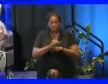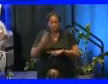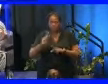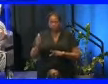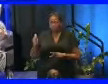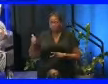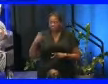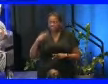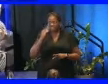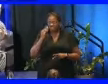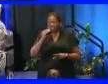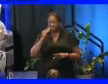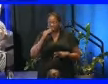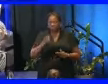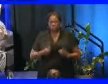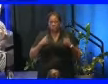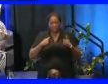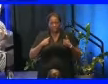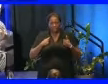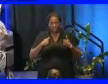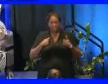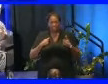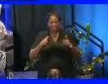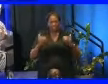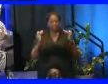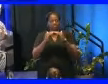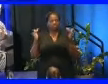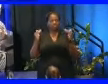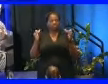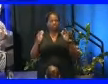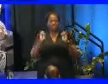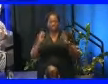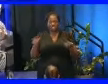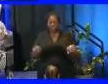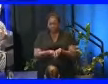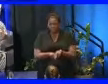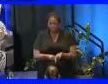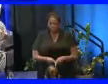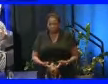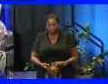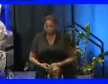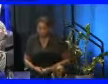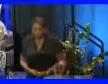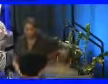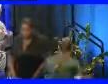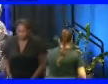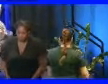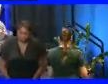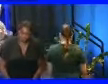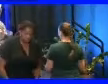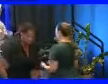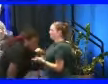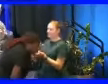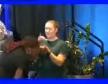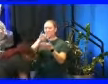experienced through life that equal that amount of education? Because you can't teach what we learned through